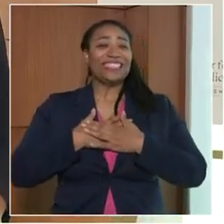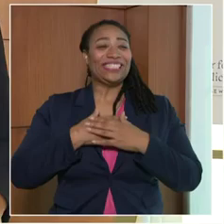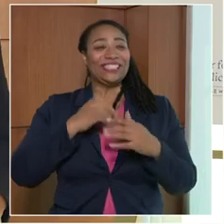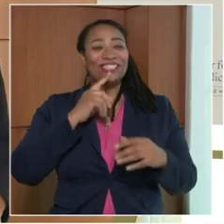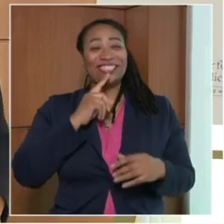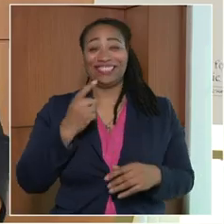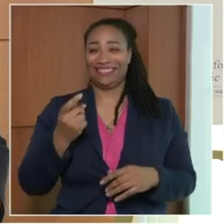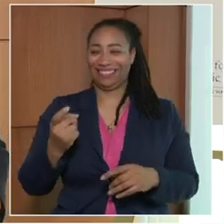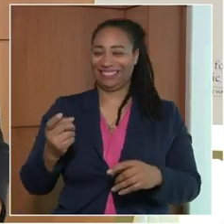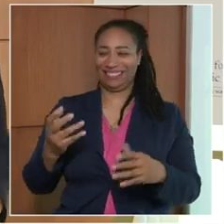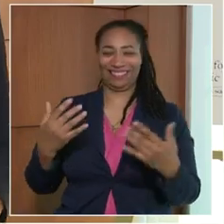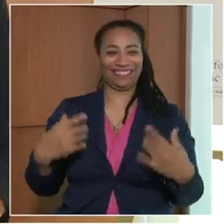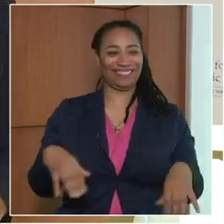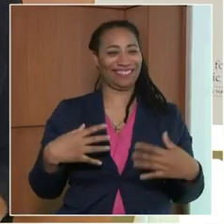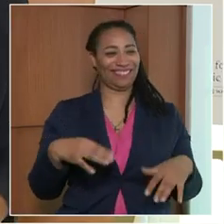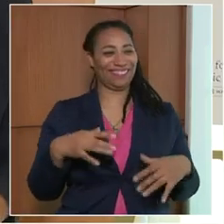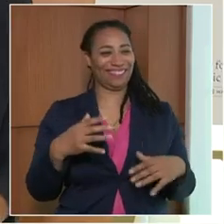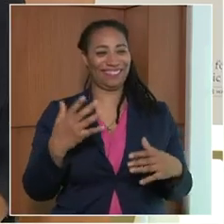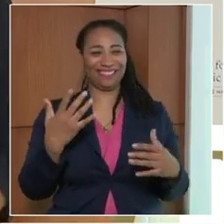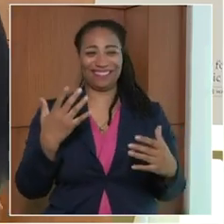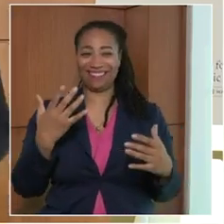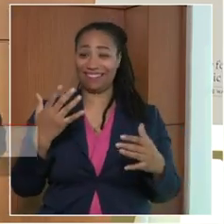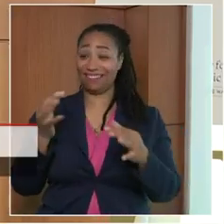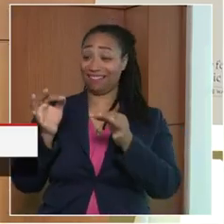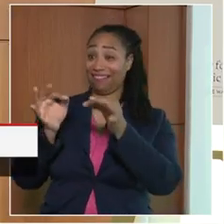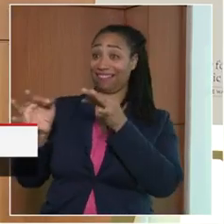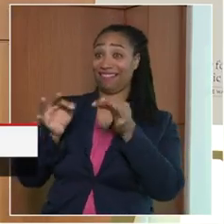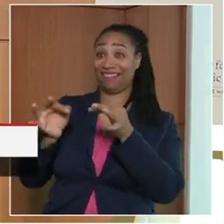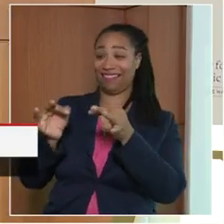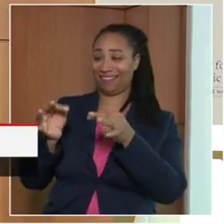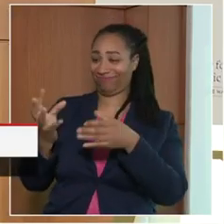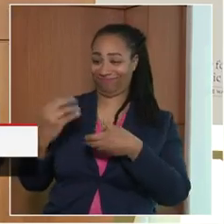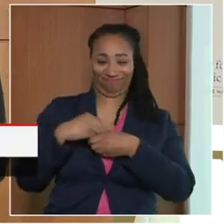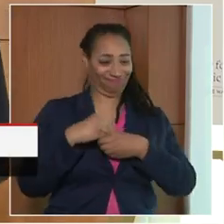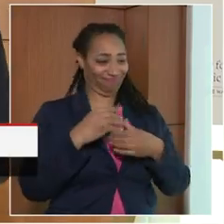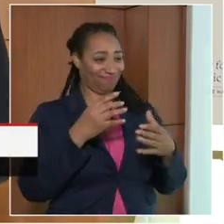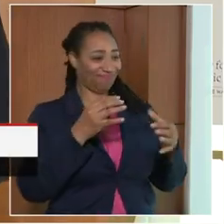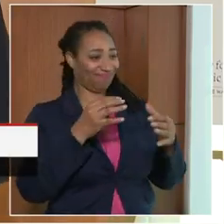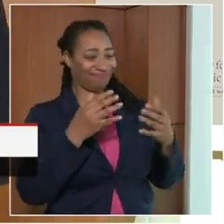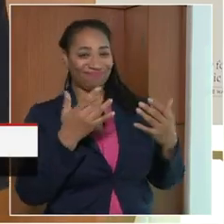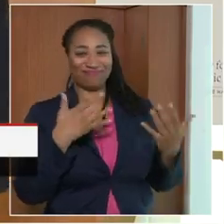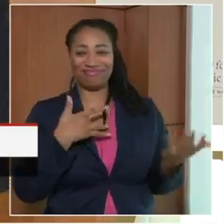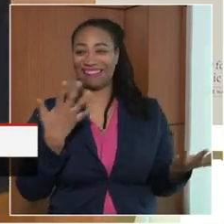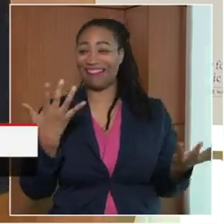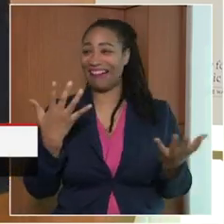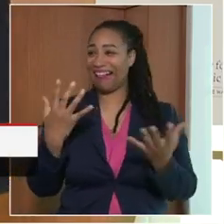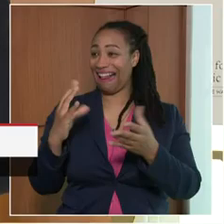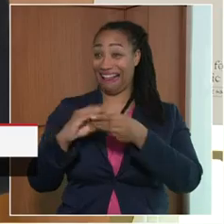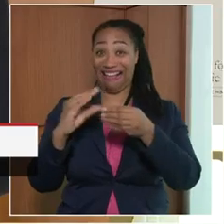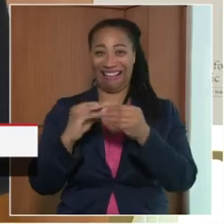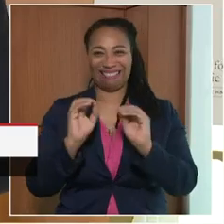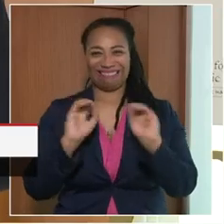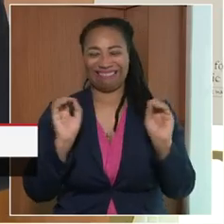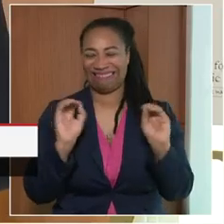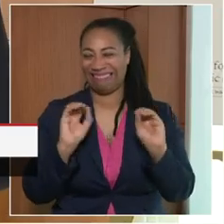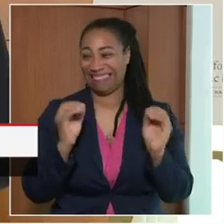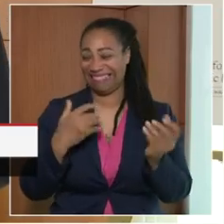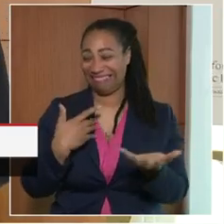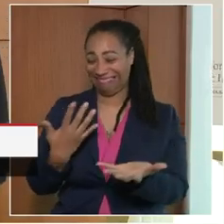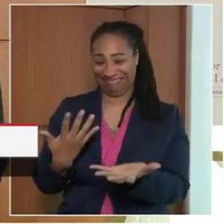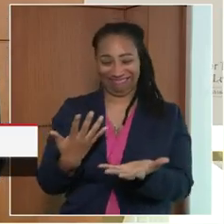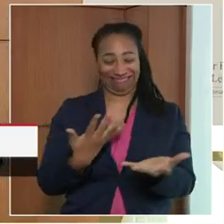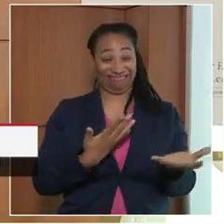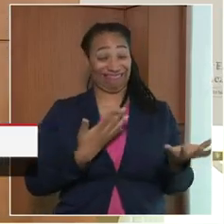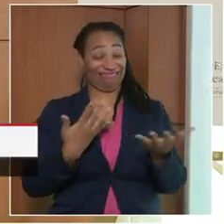of what the program is about, and I don't really know if I could add much to that. Other than to say,